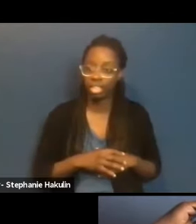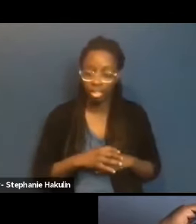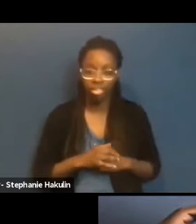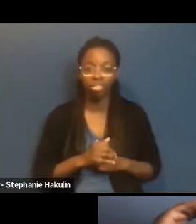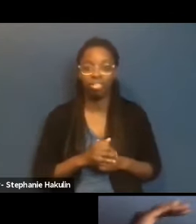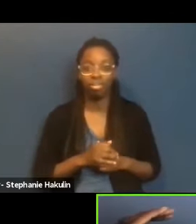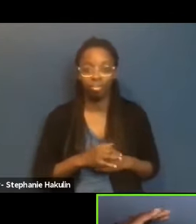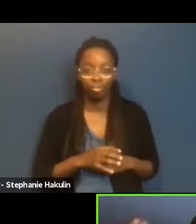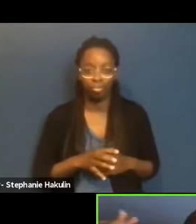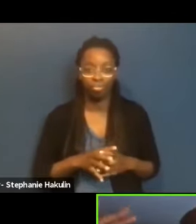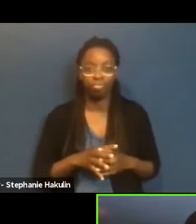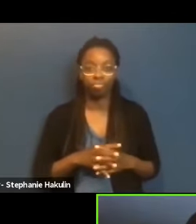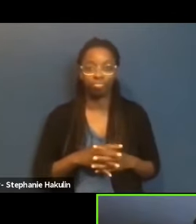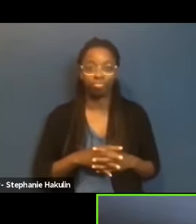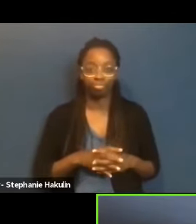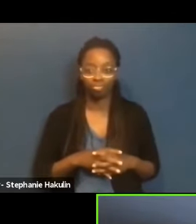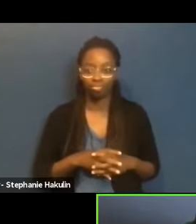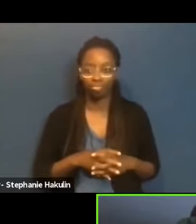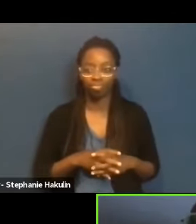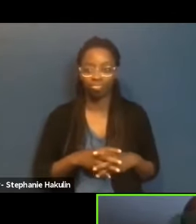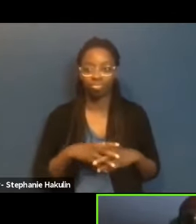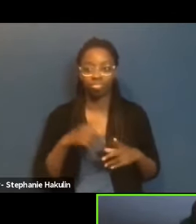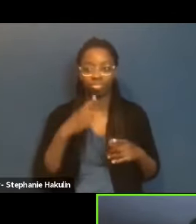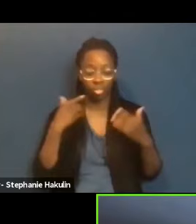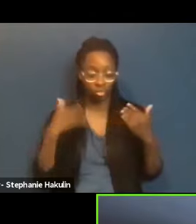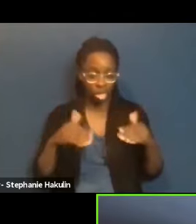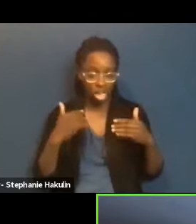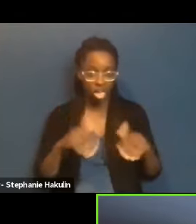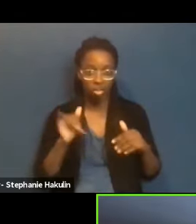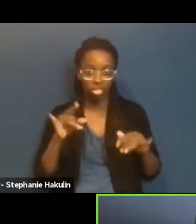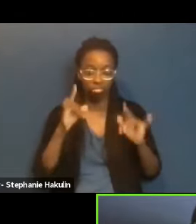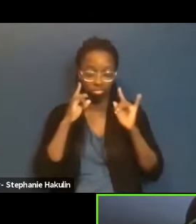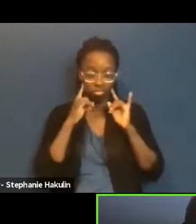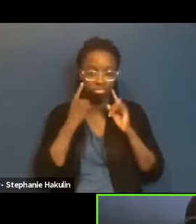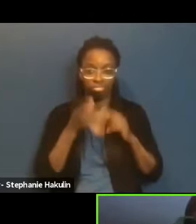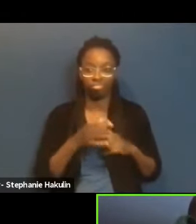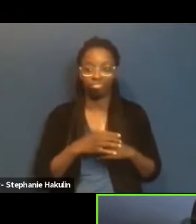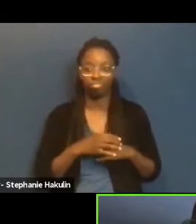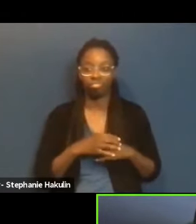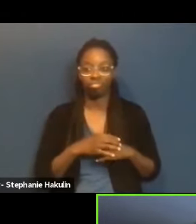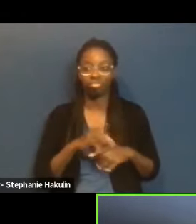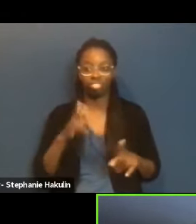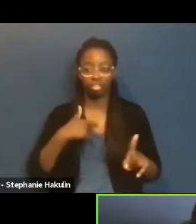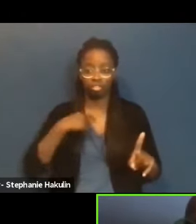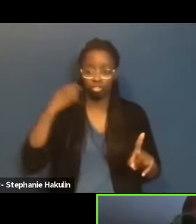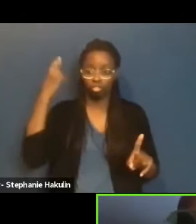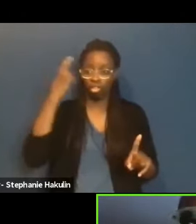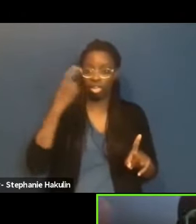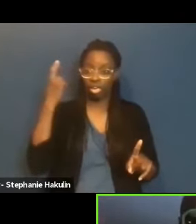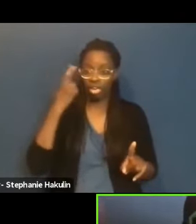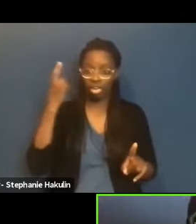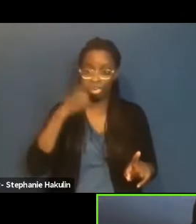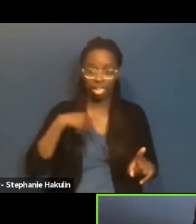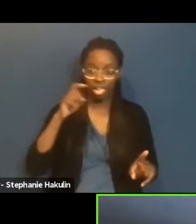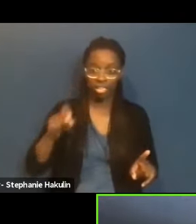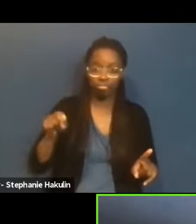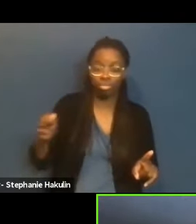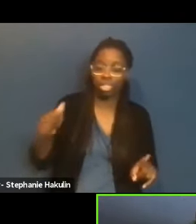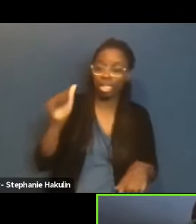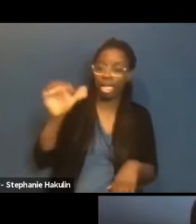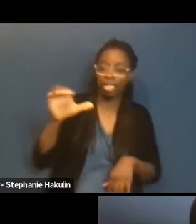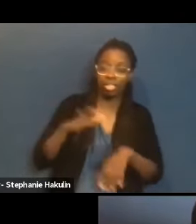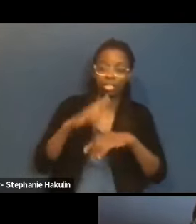Jeez Louise. Okay, I didn't realize. I need to turn up the air conditioning up in the spot or get a fan or